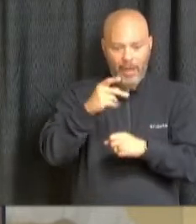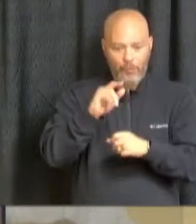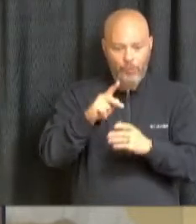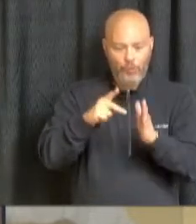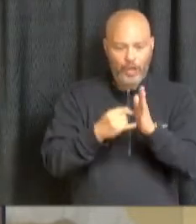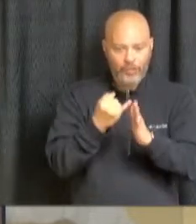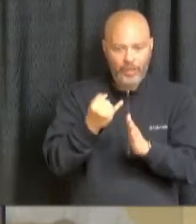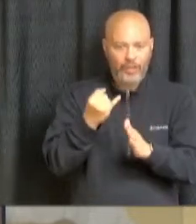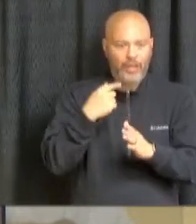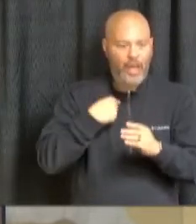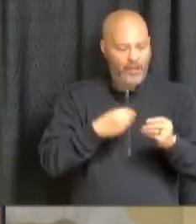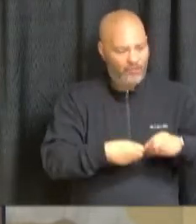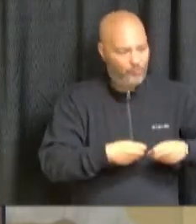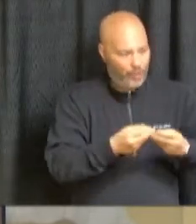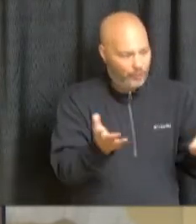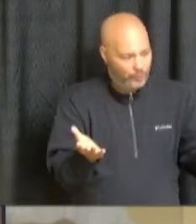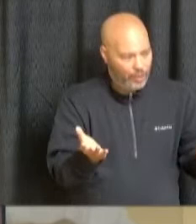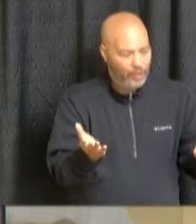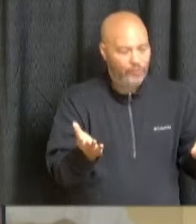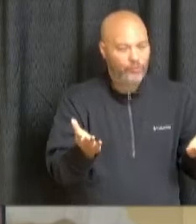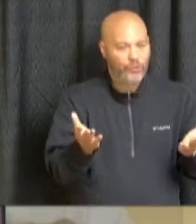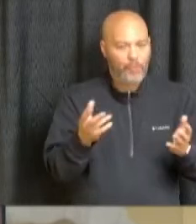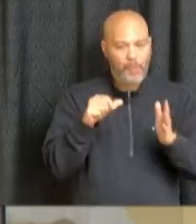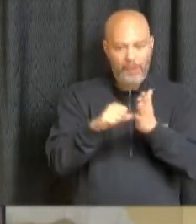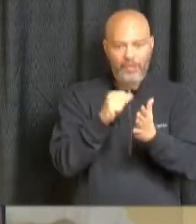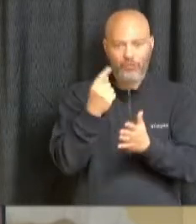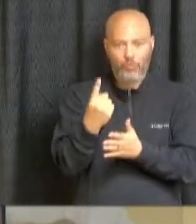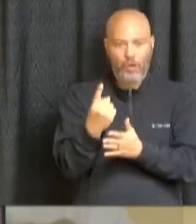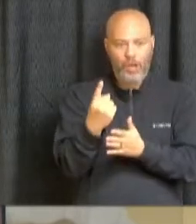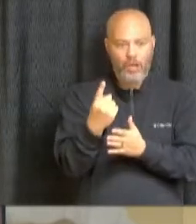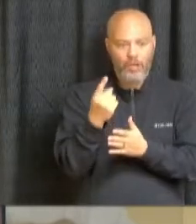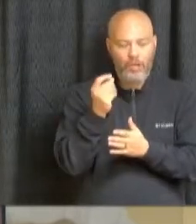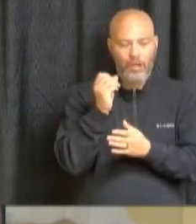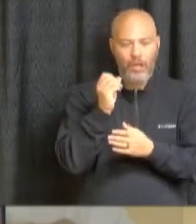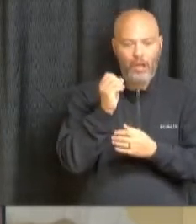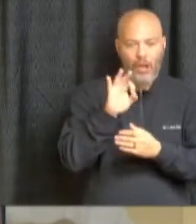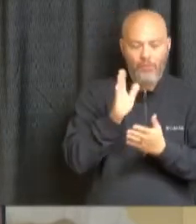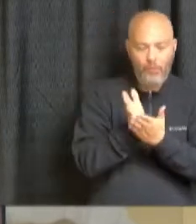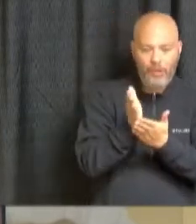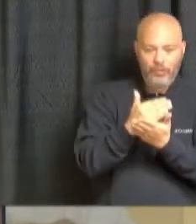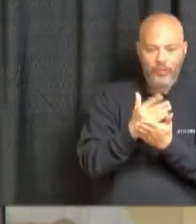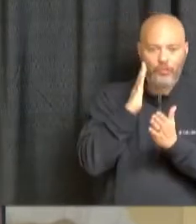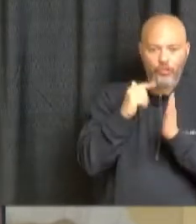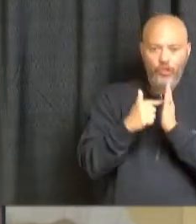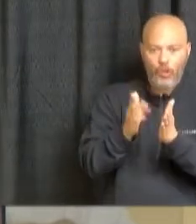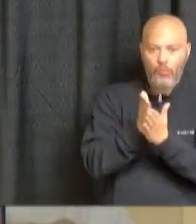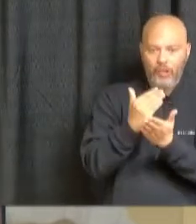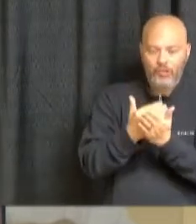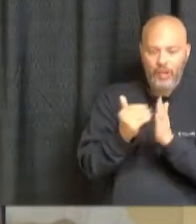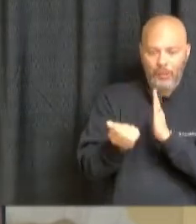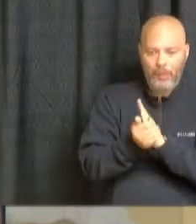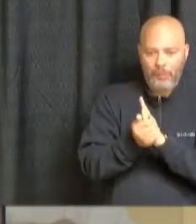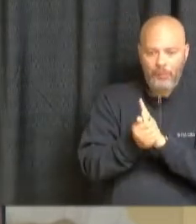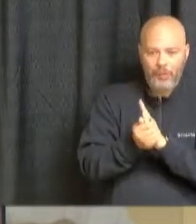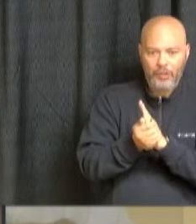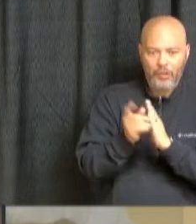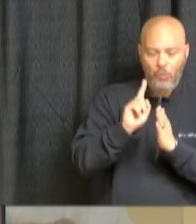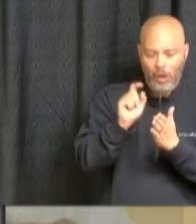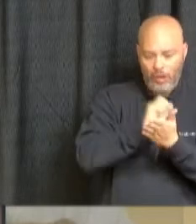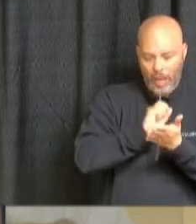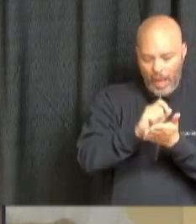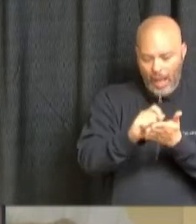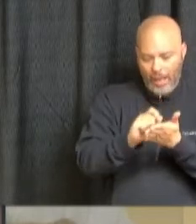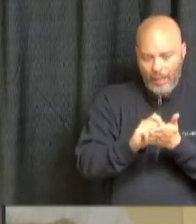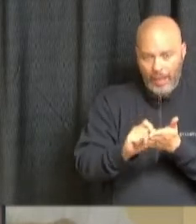begin. I've passed around just page 1 of the budget to show the budget amendment on there where it's been